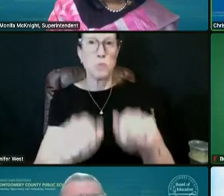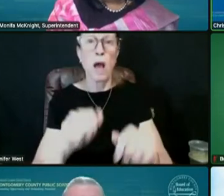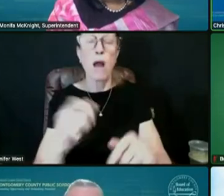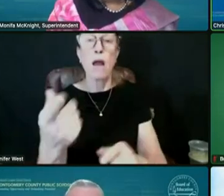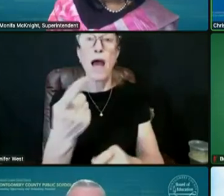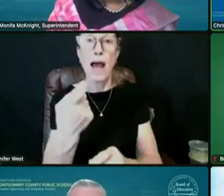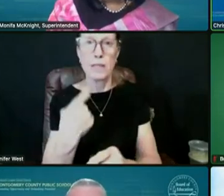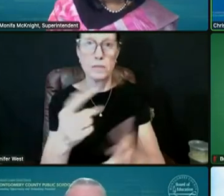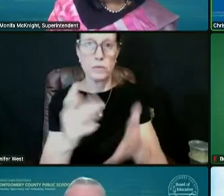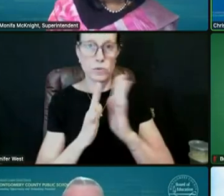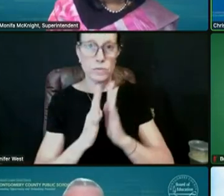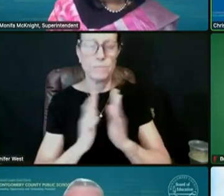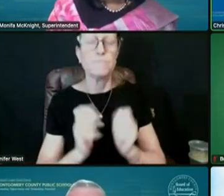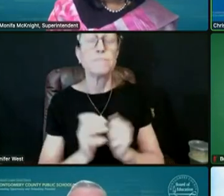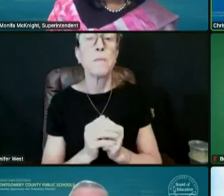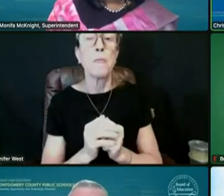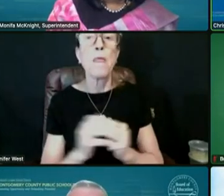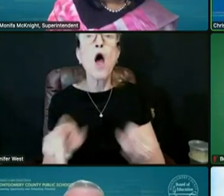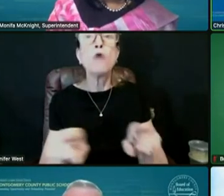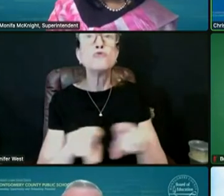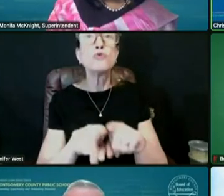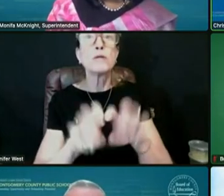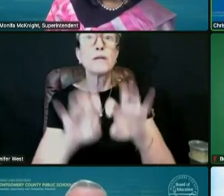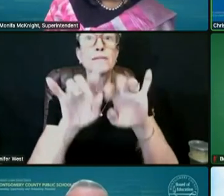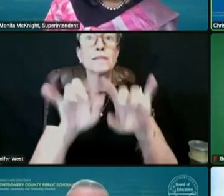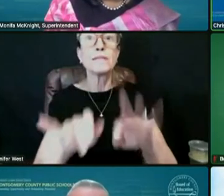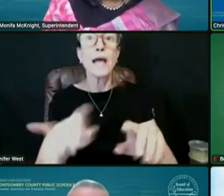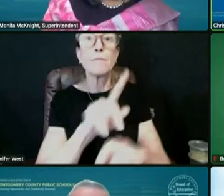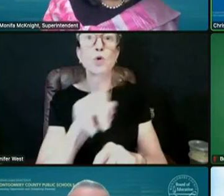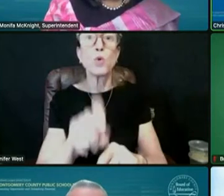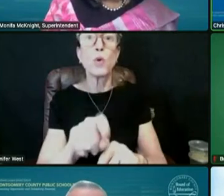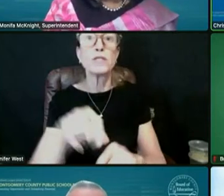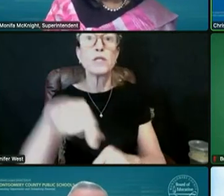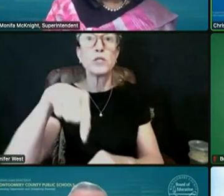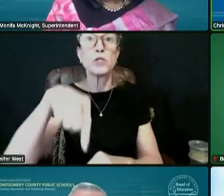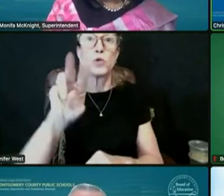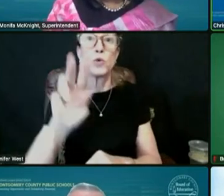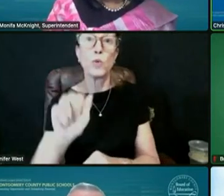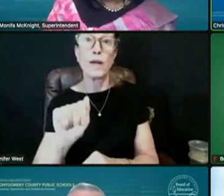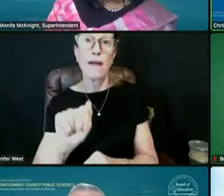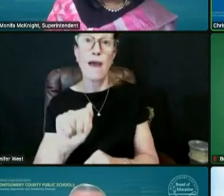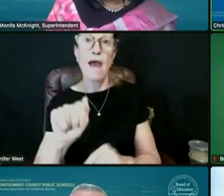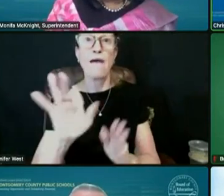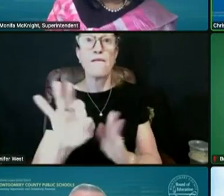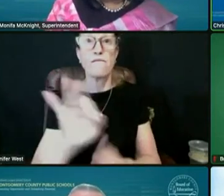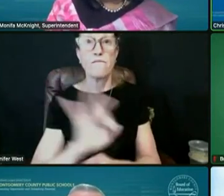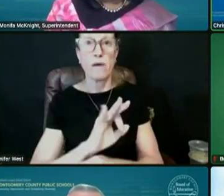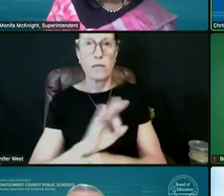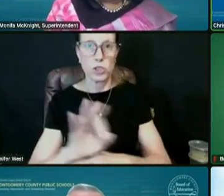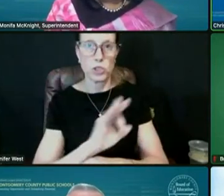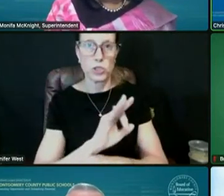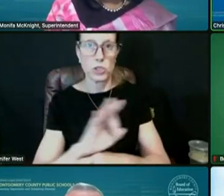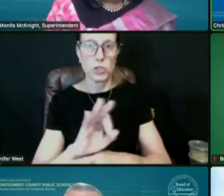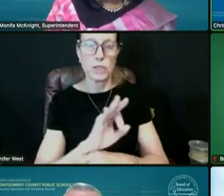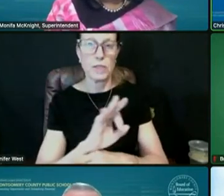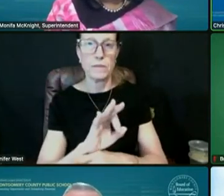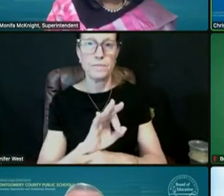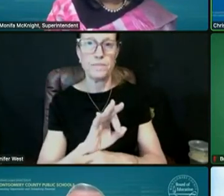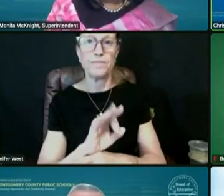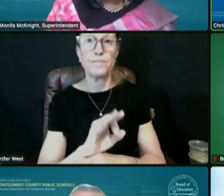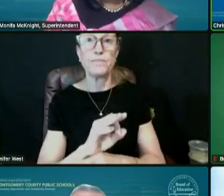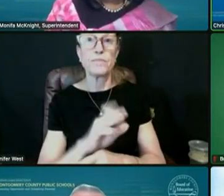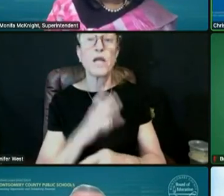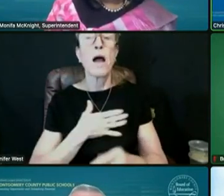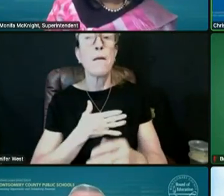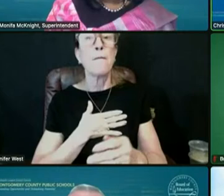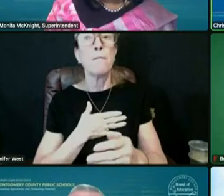your question in the Q&A function, and staff, a colleague from my office, Ms. Aisha Beau, will be curating that